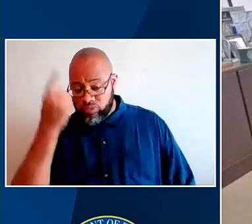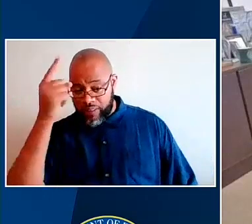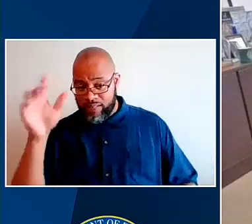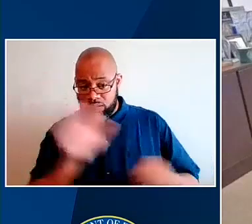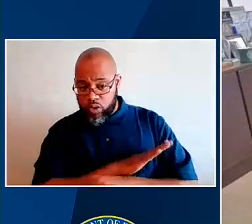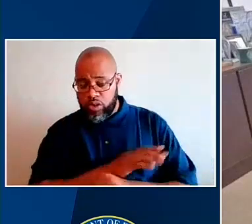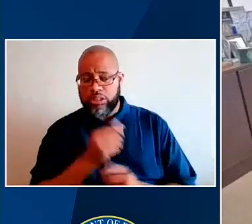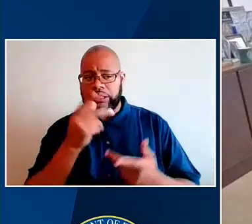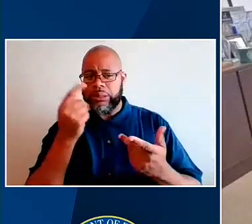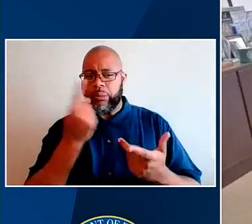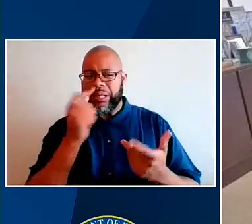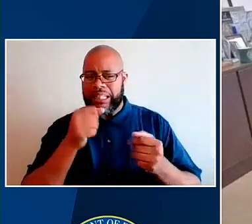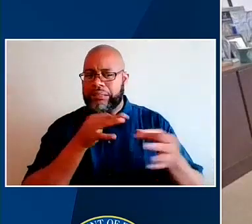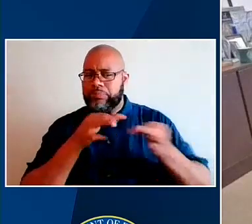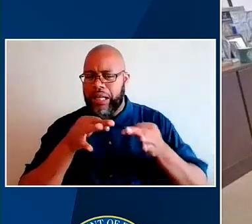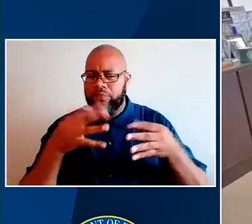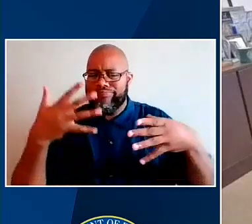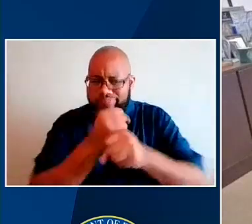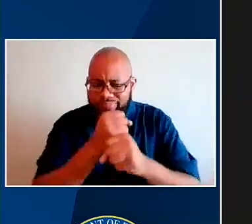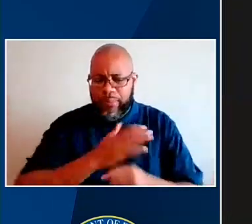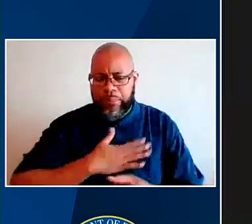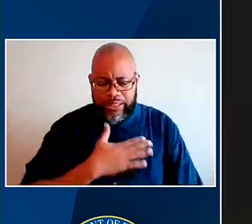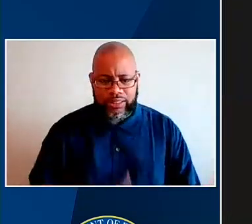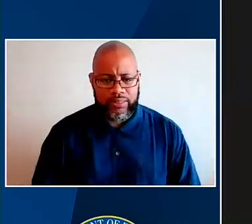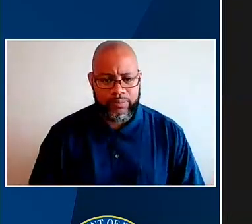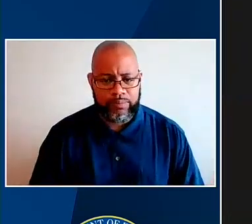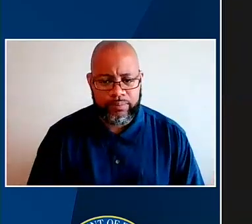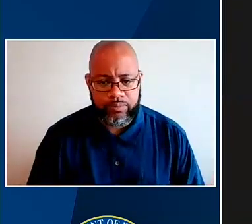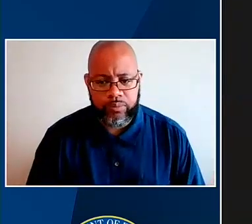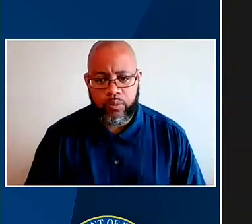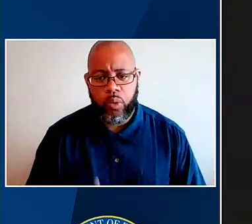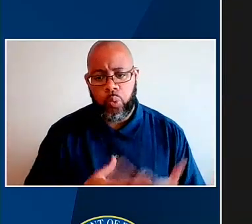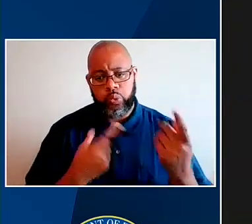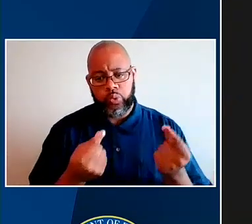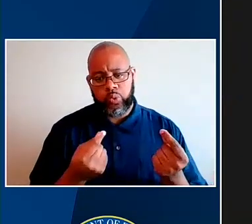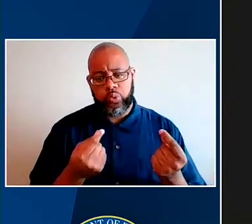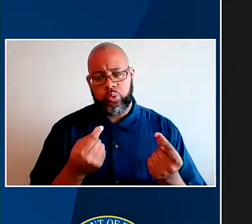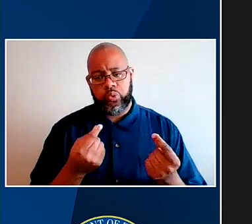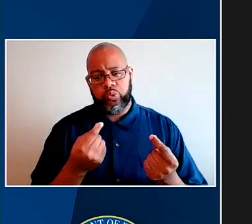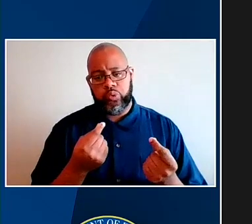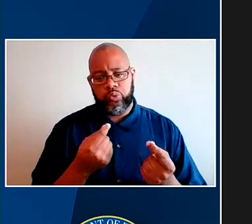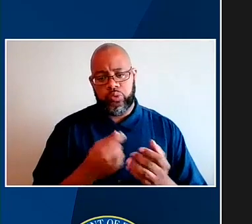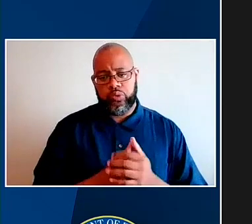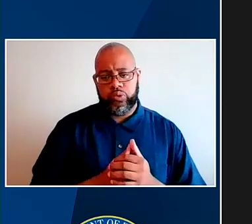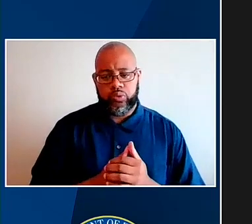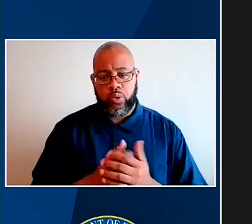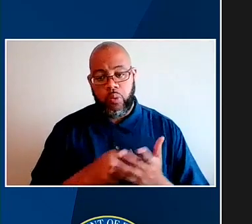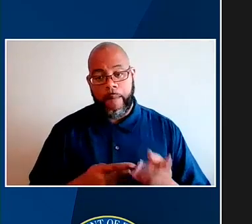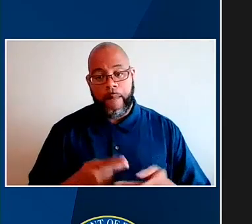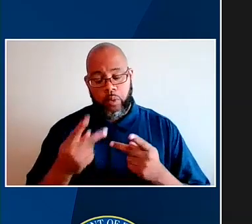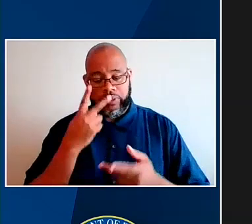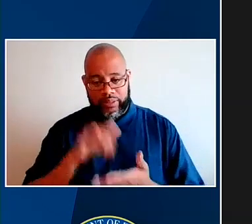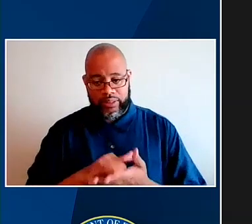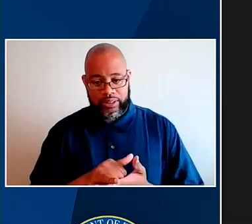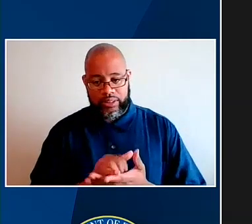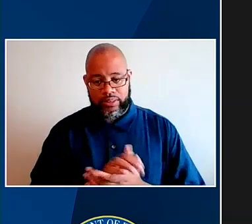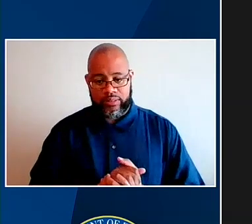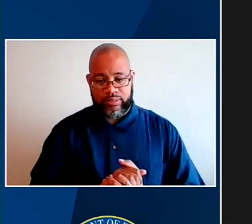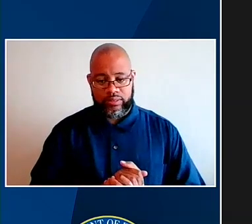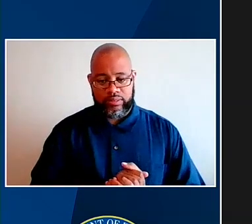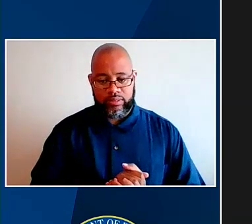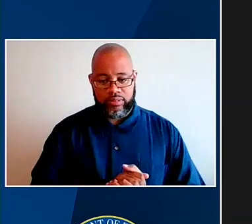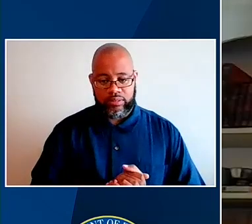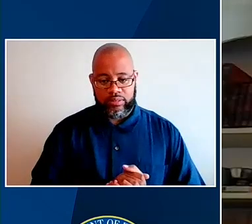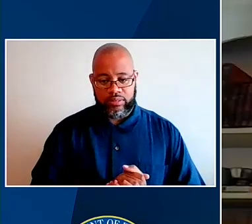just articulate that for me. Thank you. Well, what we're doing here is what's been proposed, as you can see here. You can see the strikeout language.